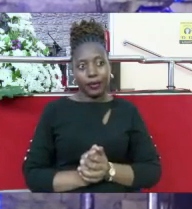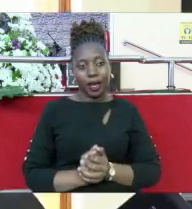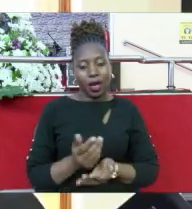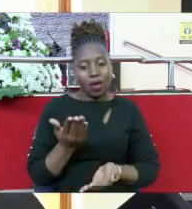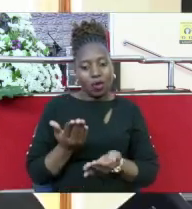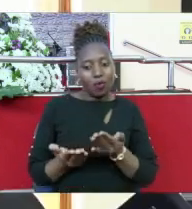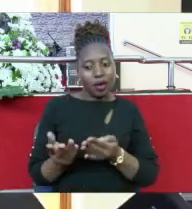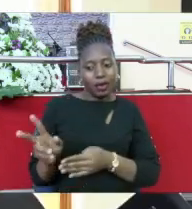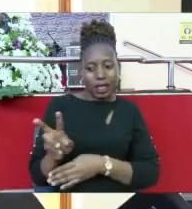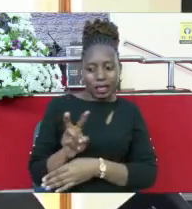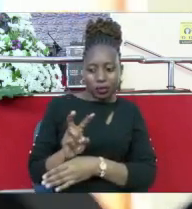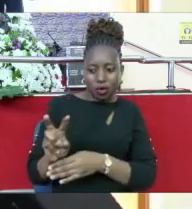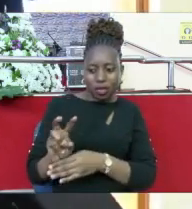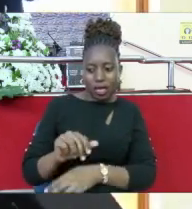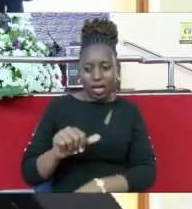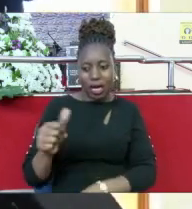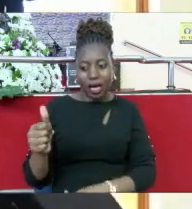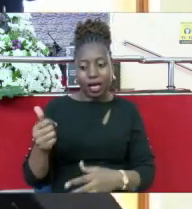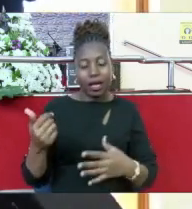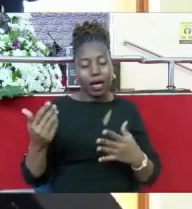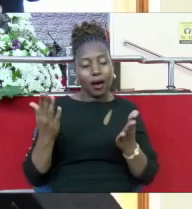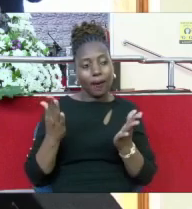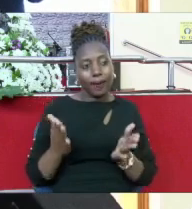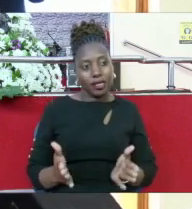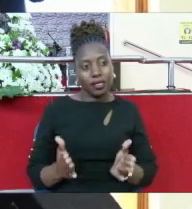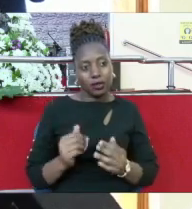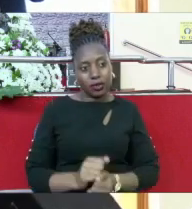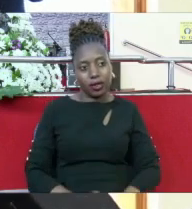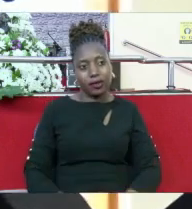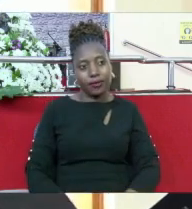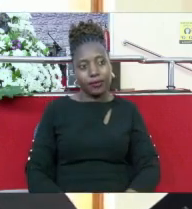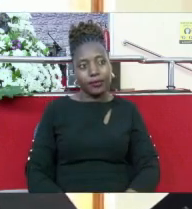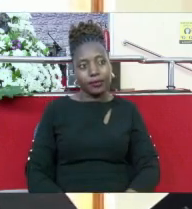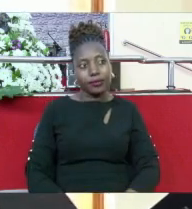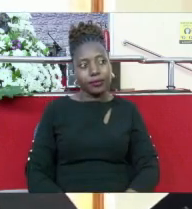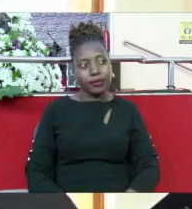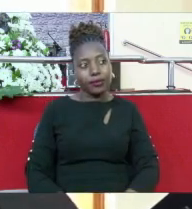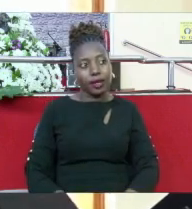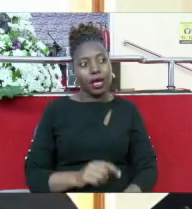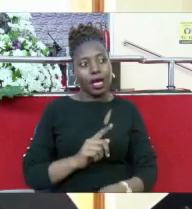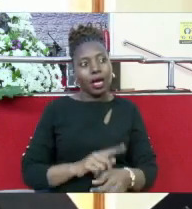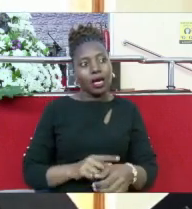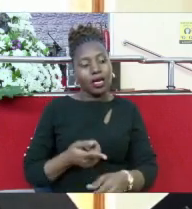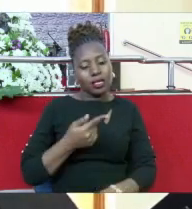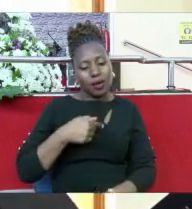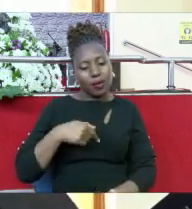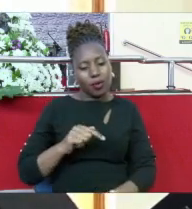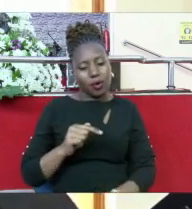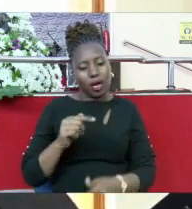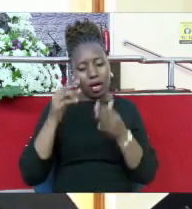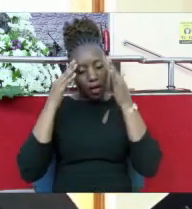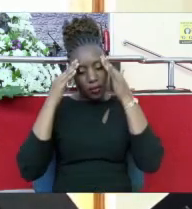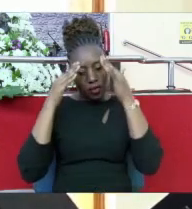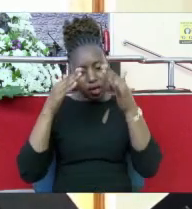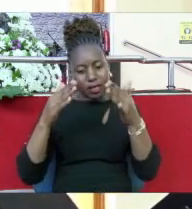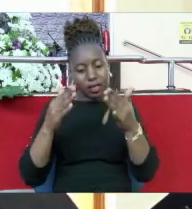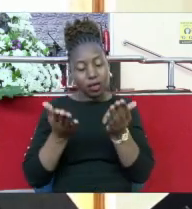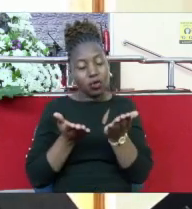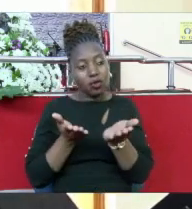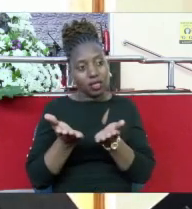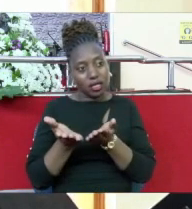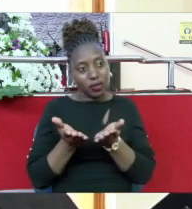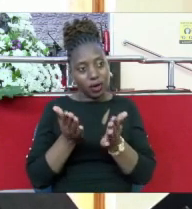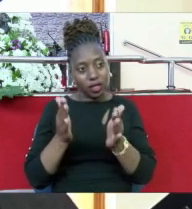person. Ya mtu mwingine. So when we are looking at stewardship, wakati tunaangazia mambo ya